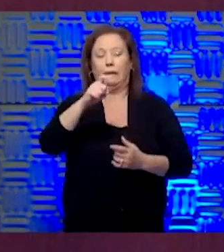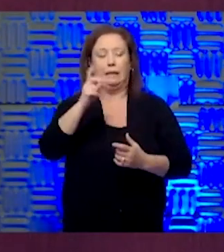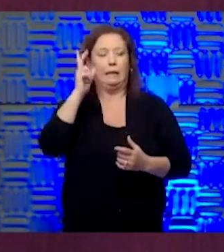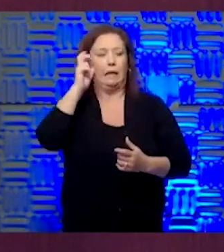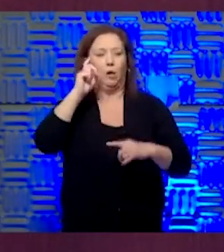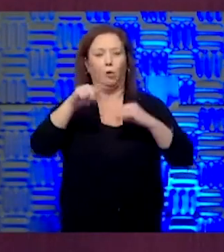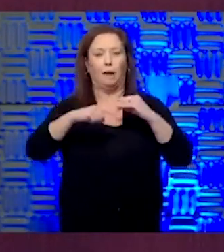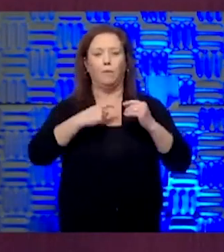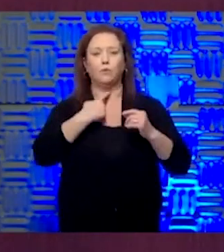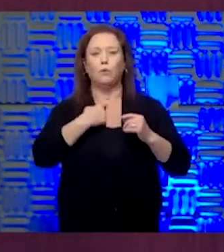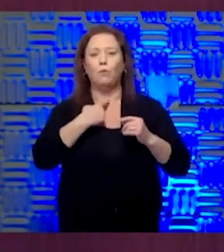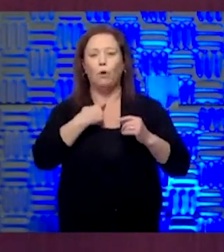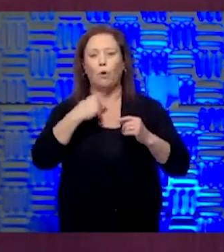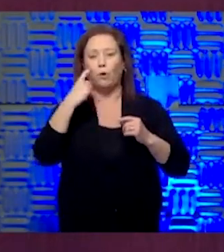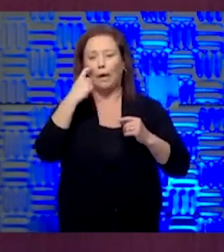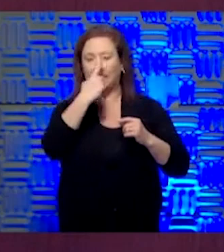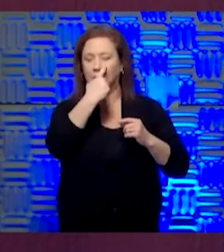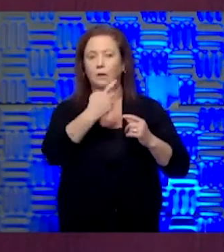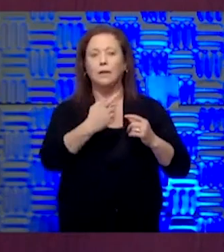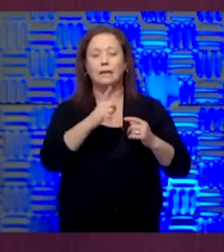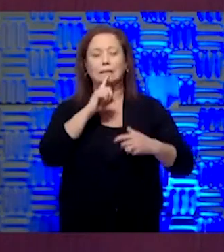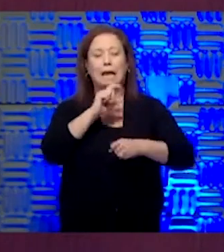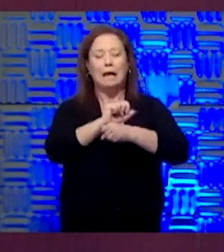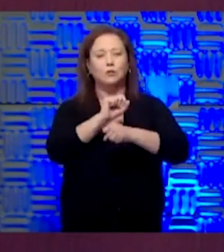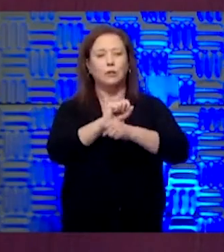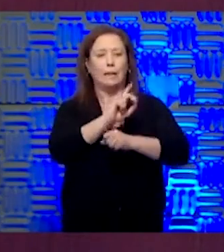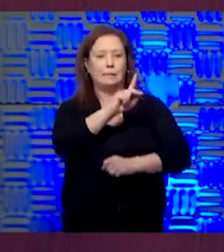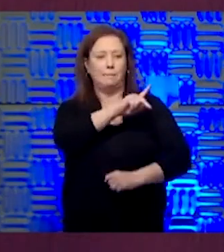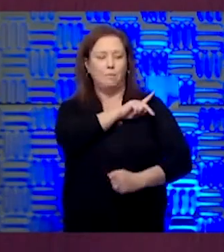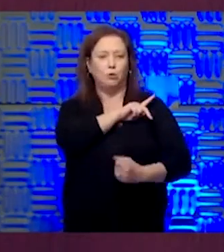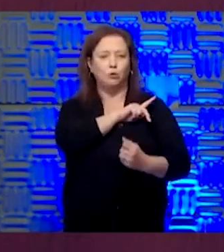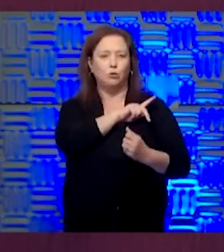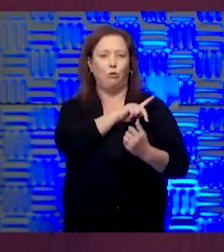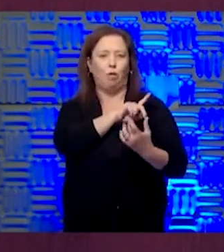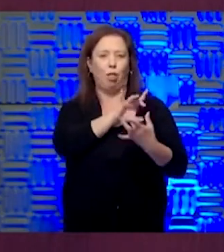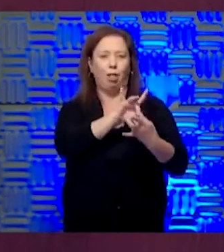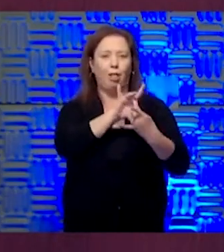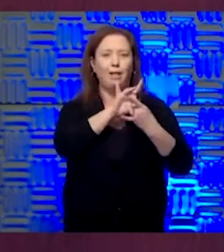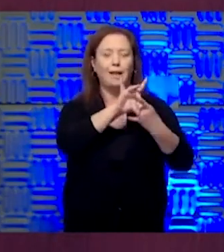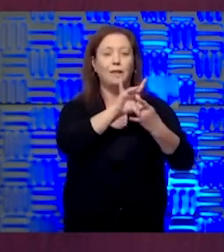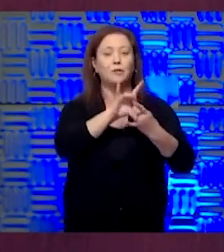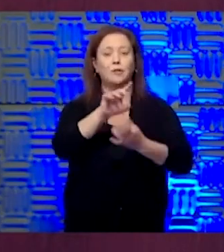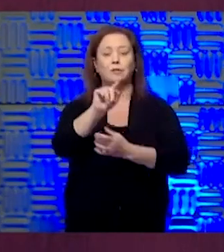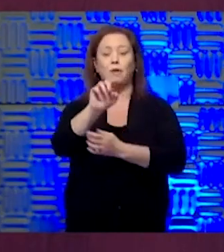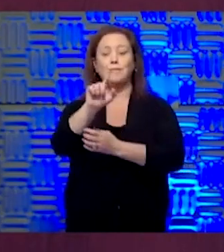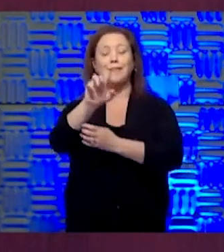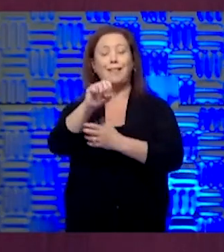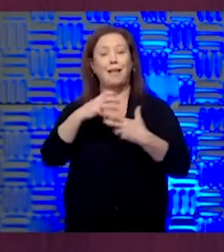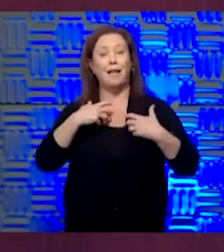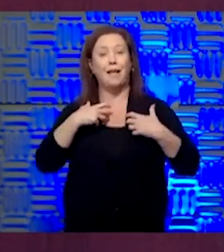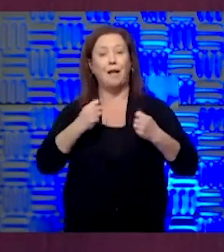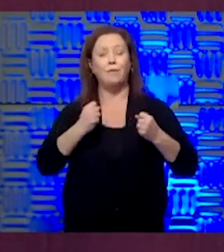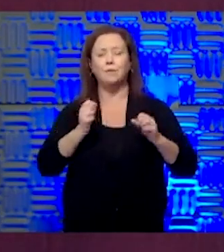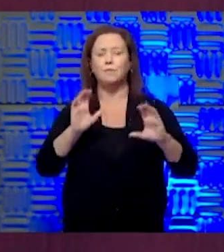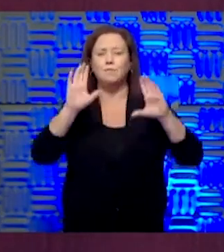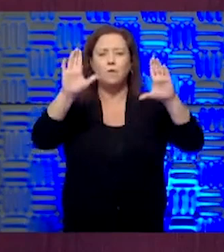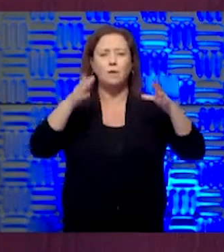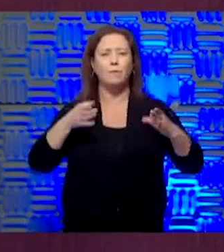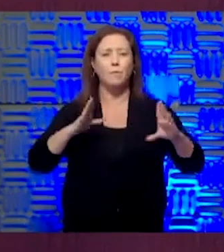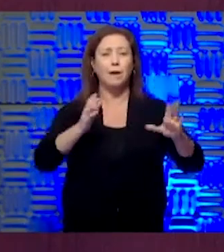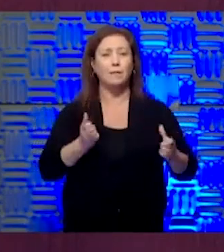congestion or their sore throat. It's more about actually, I just need some personal interaction. And so telehealth is a great way to provide that for our patients,